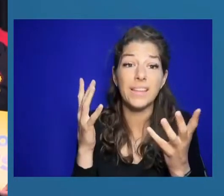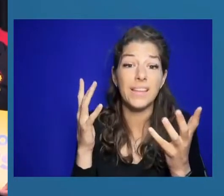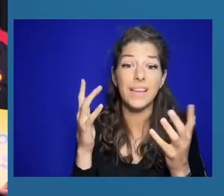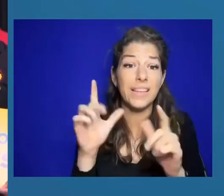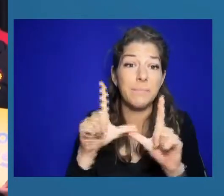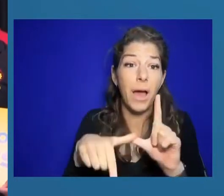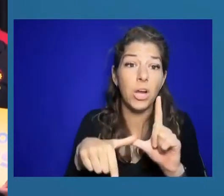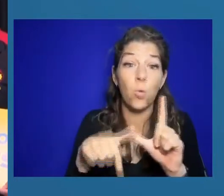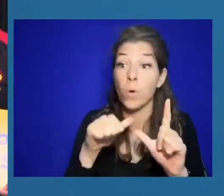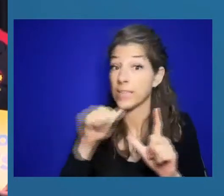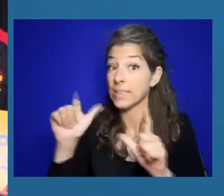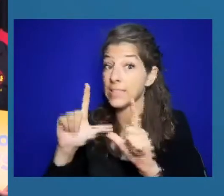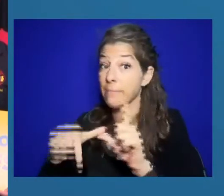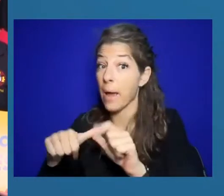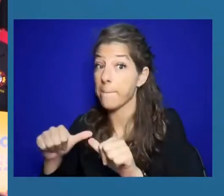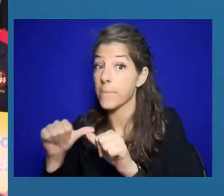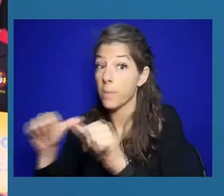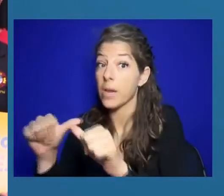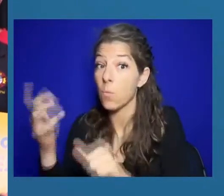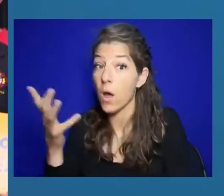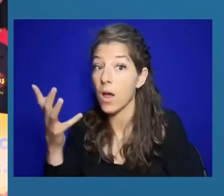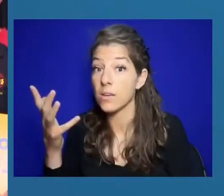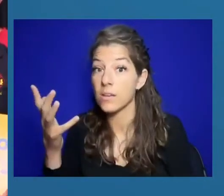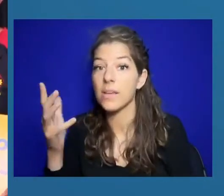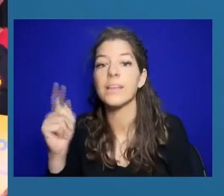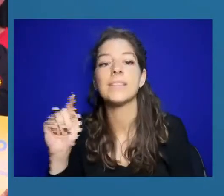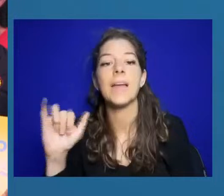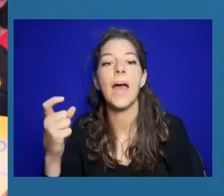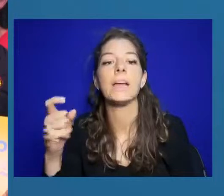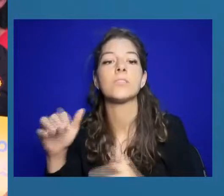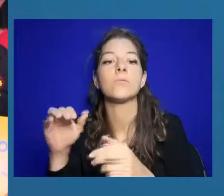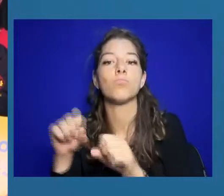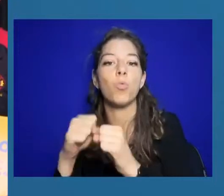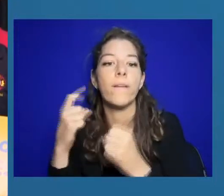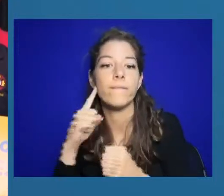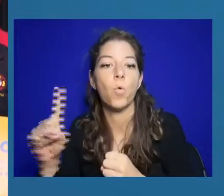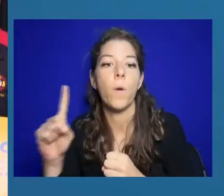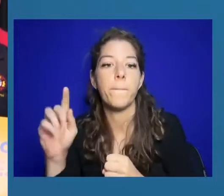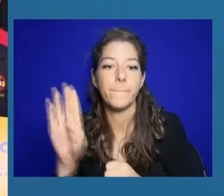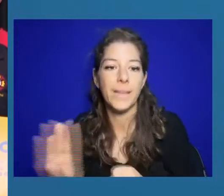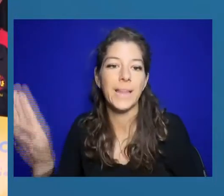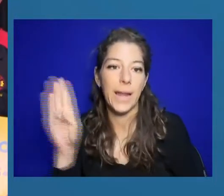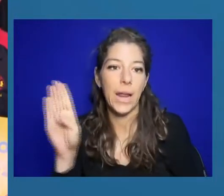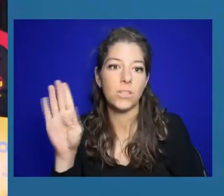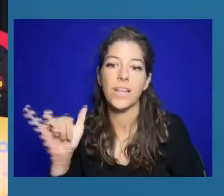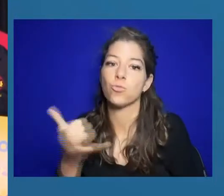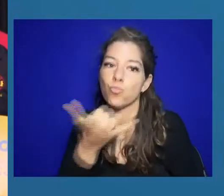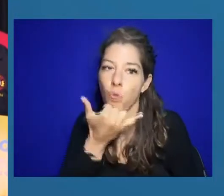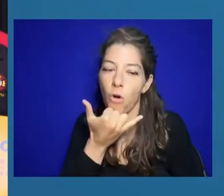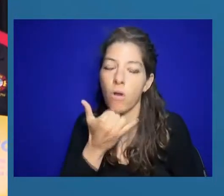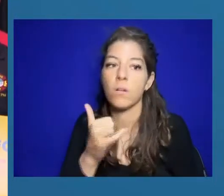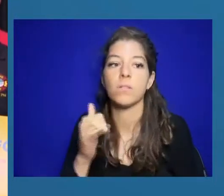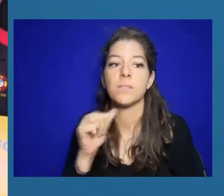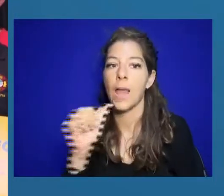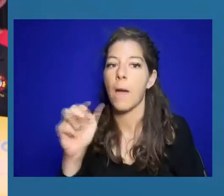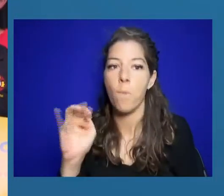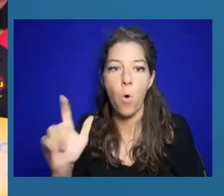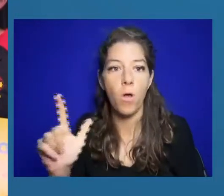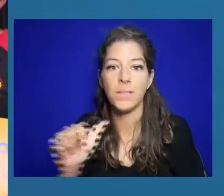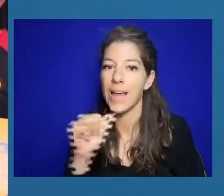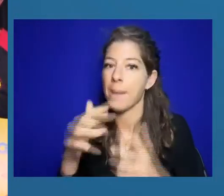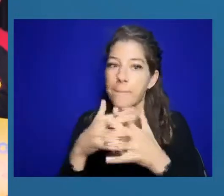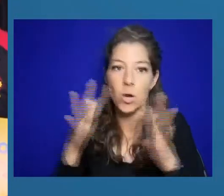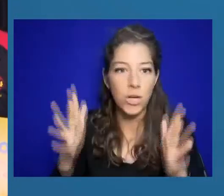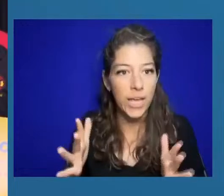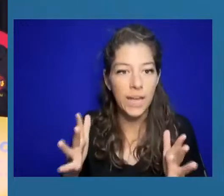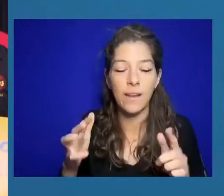expire? What they made permanent? A tax break for billionaires. That is wrong, and it's immoral, and it's un-American. By far,